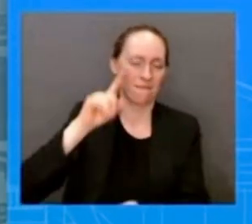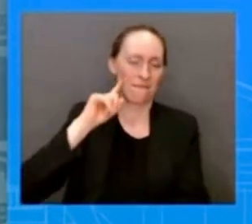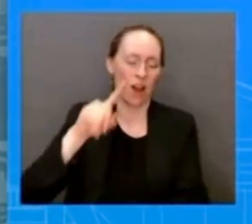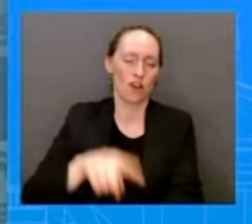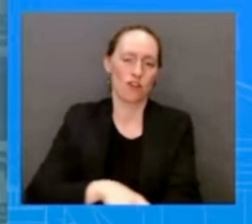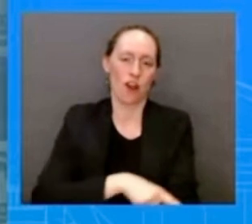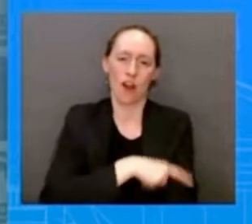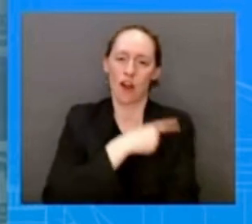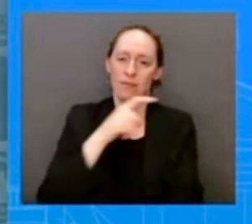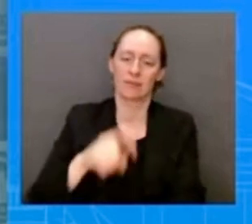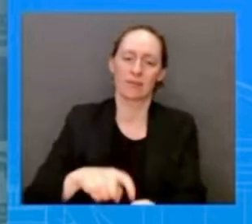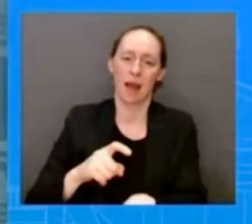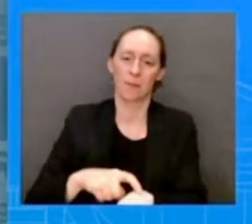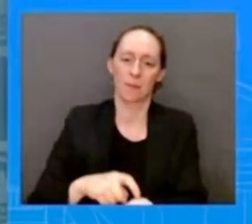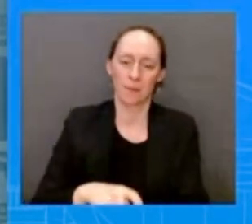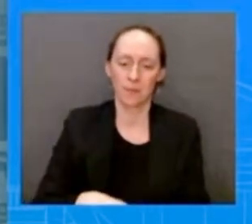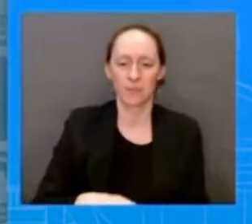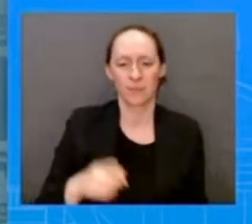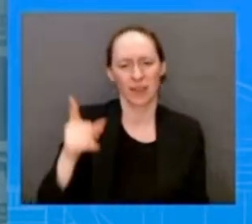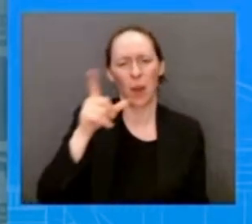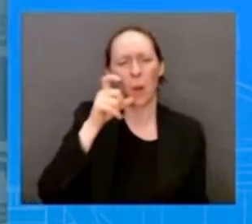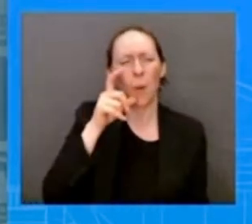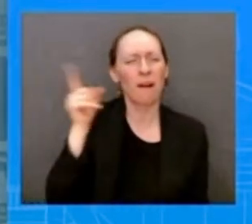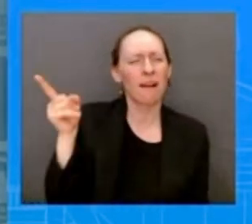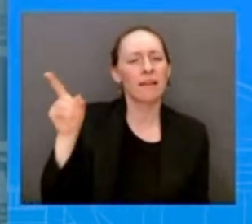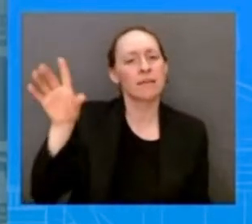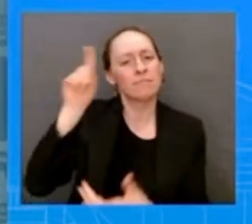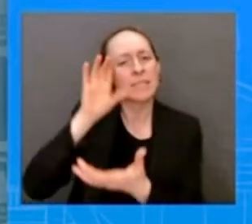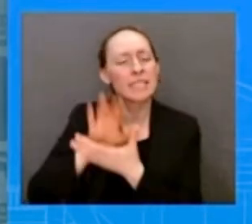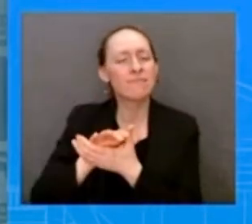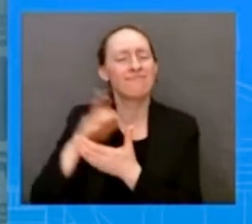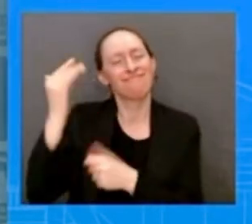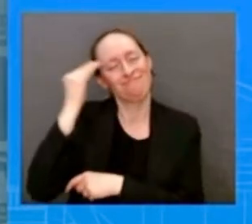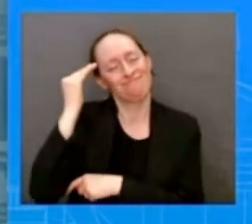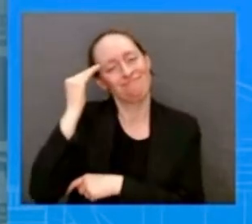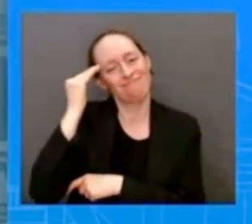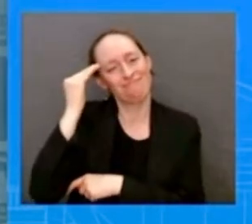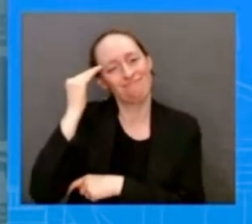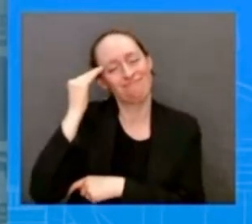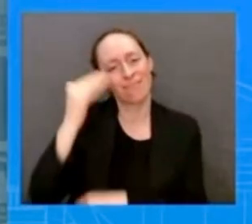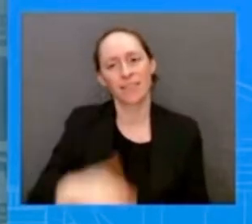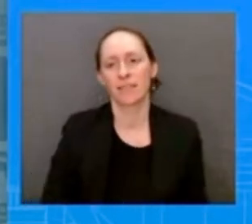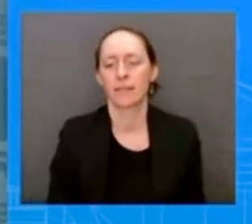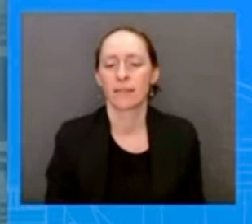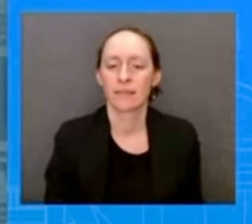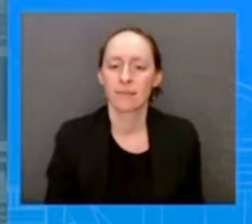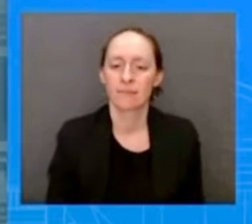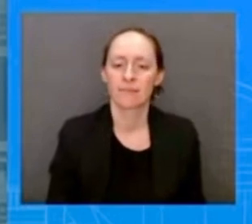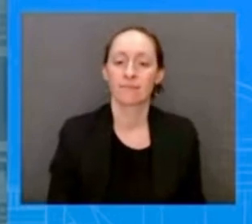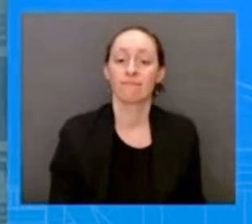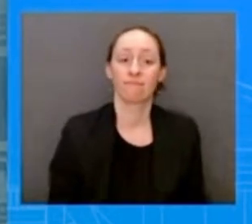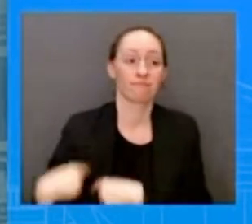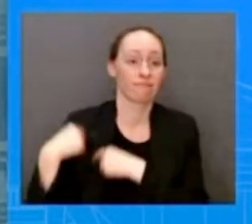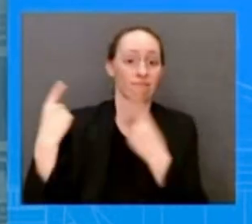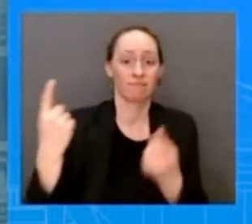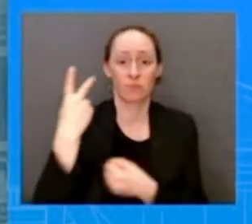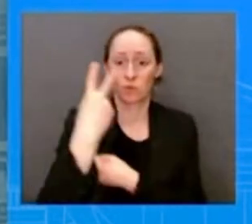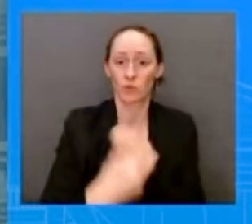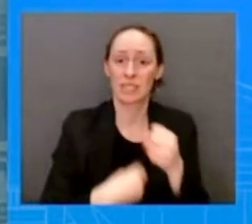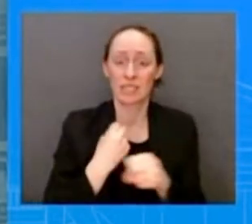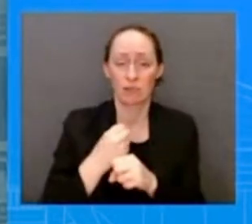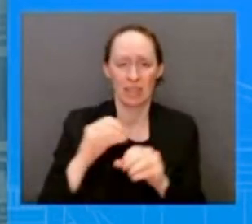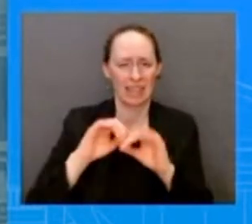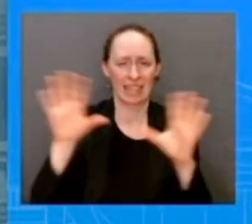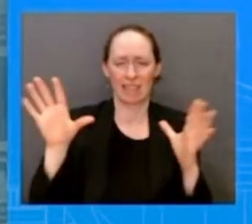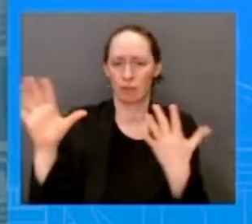president, especially these last 2 years, have always put the American people first. And that's what they should know. That's what they should take away, that